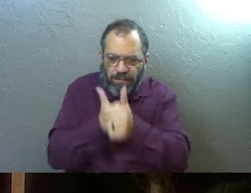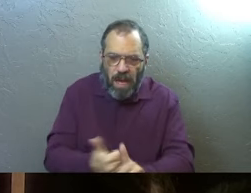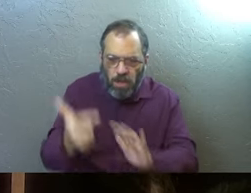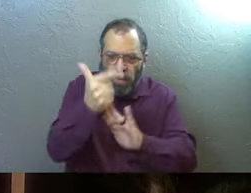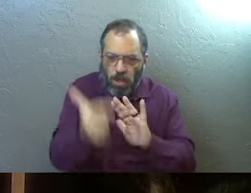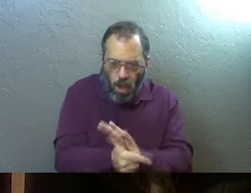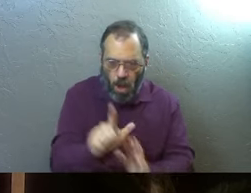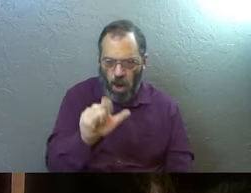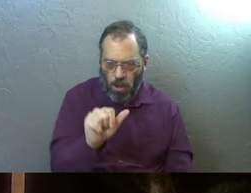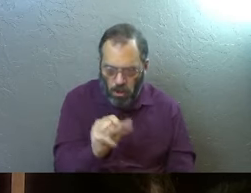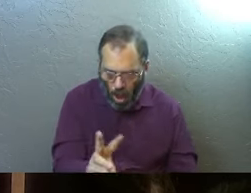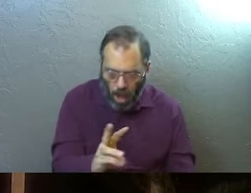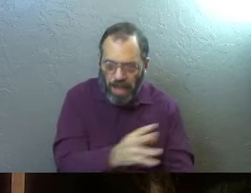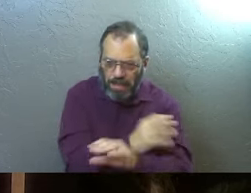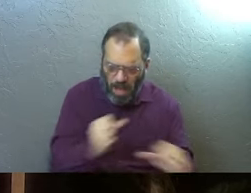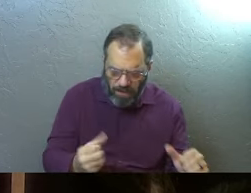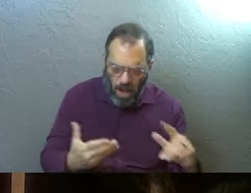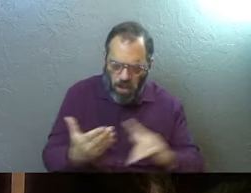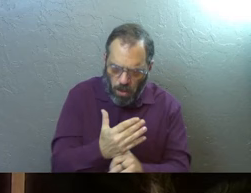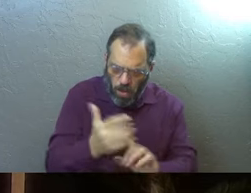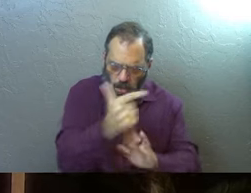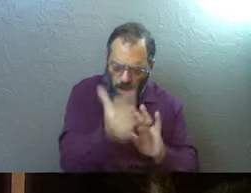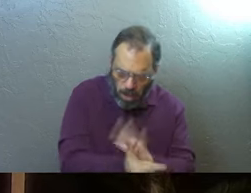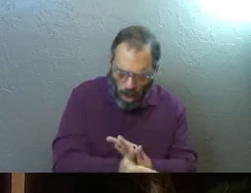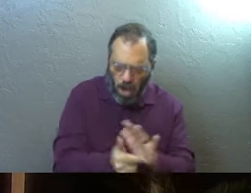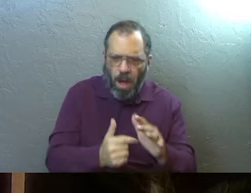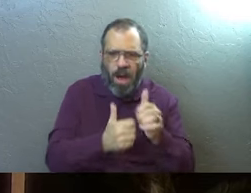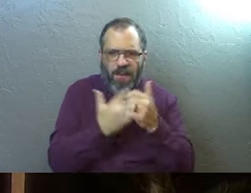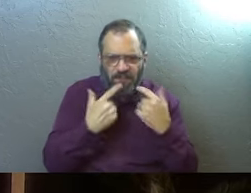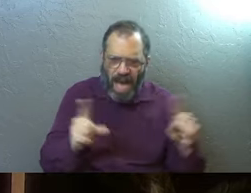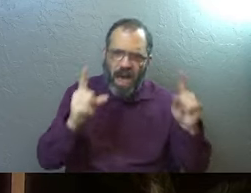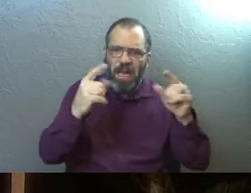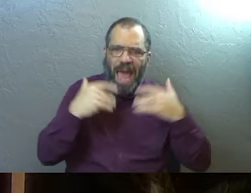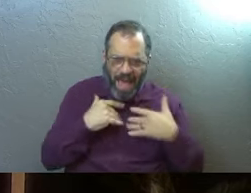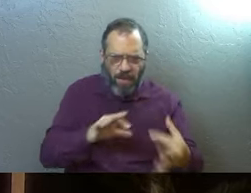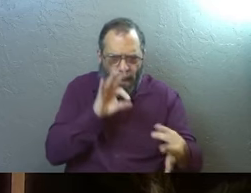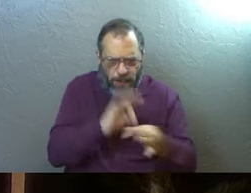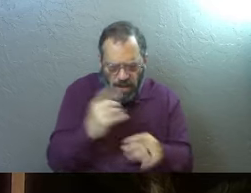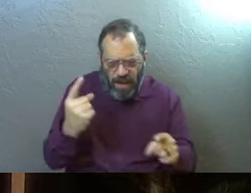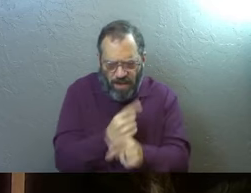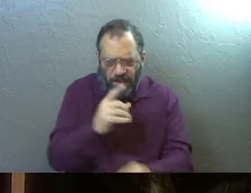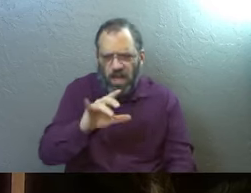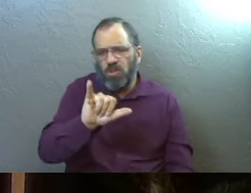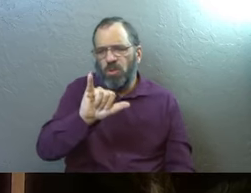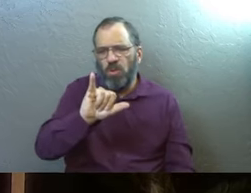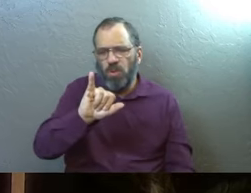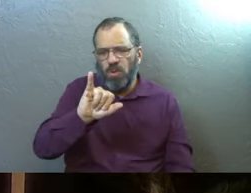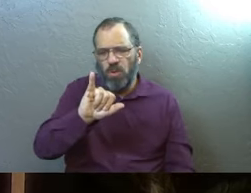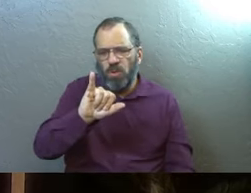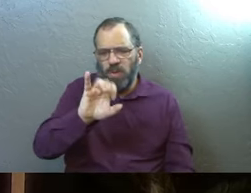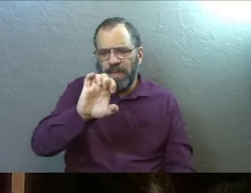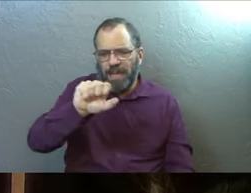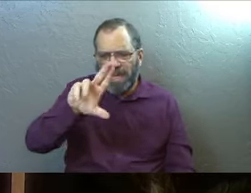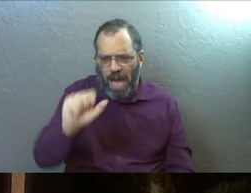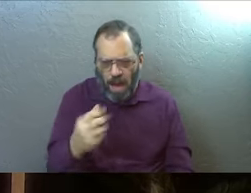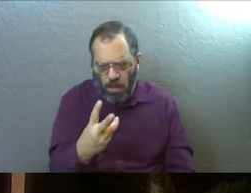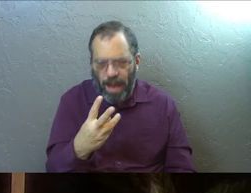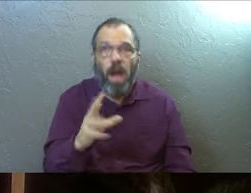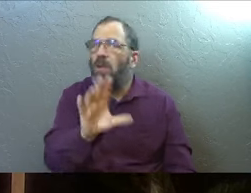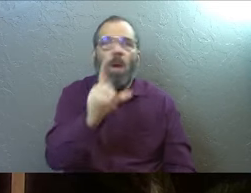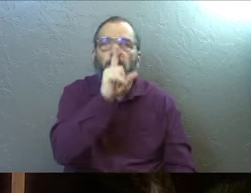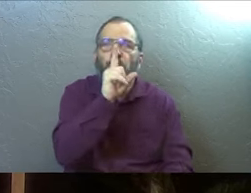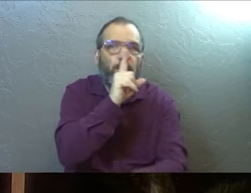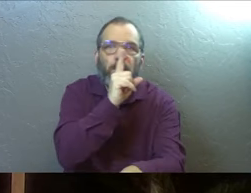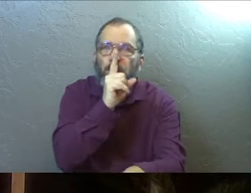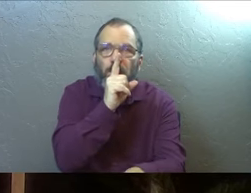law. Salvation is going to come through us finally getting perfect and faithful to Yahweh ourselves through our own power. He doesn't